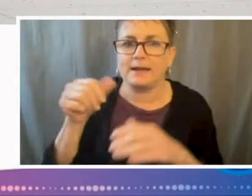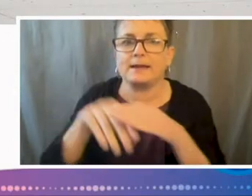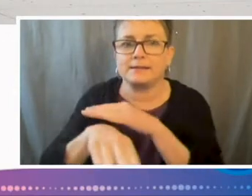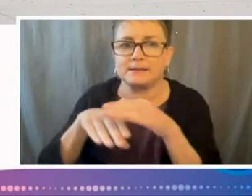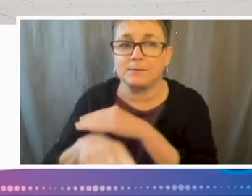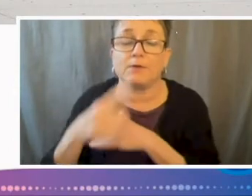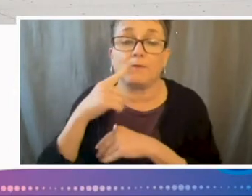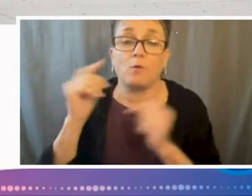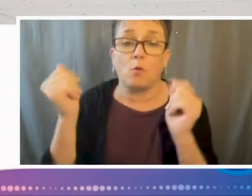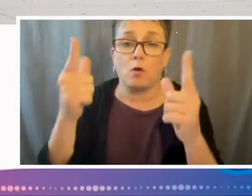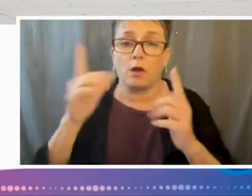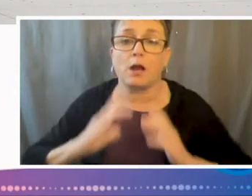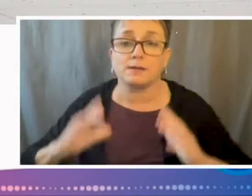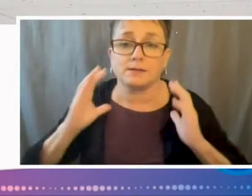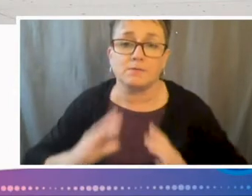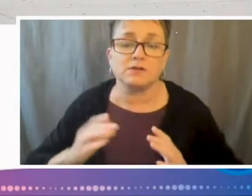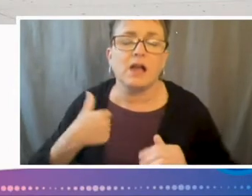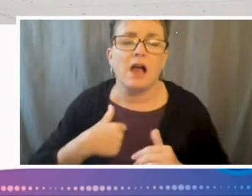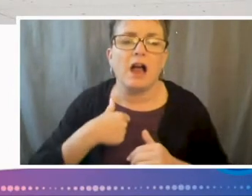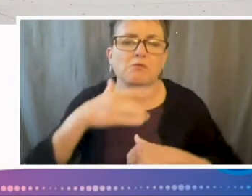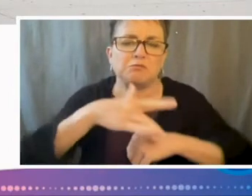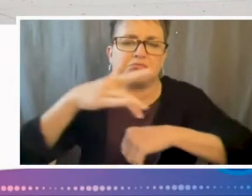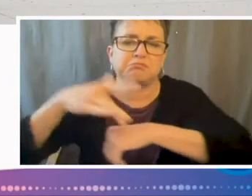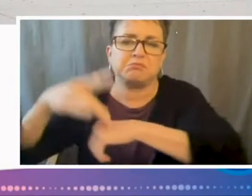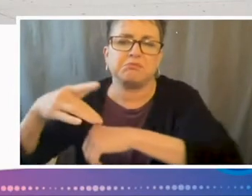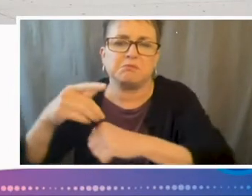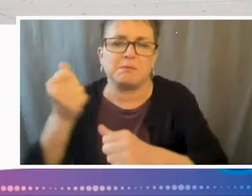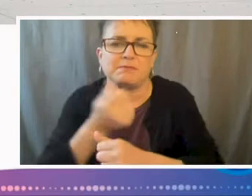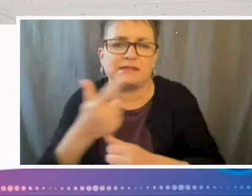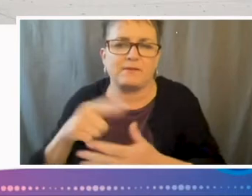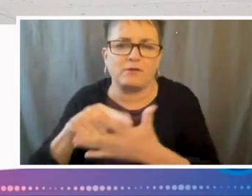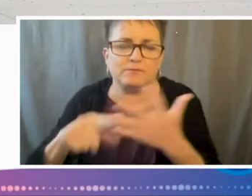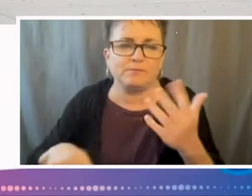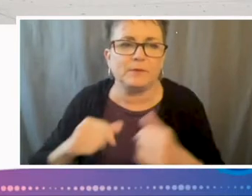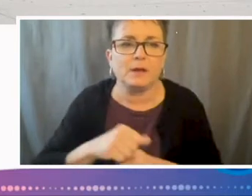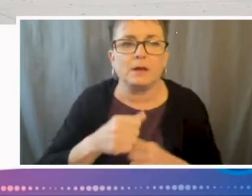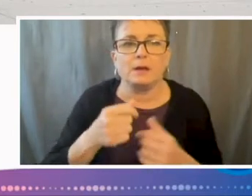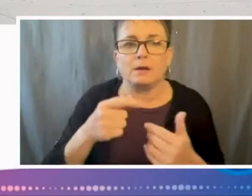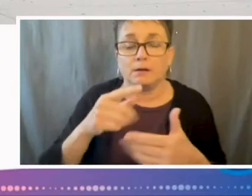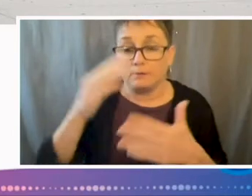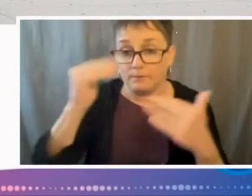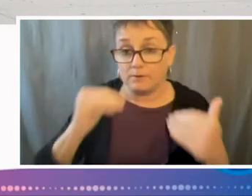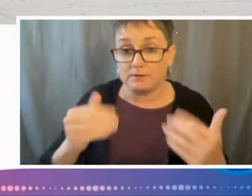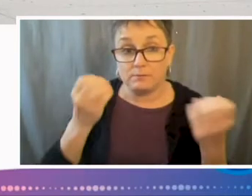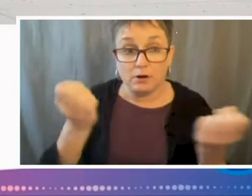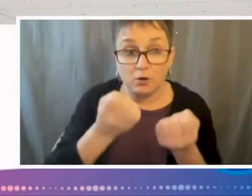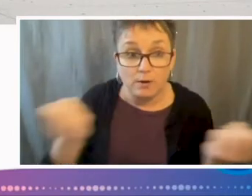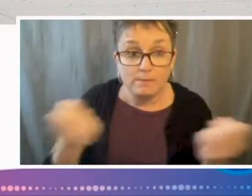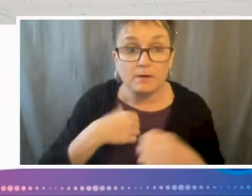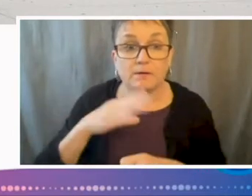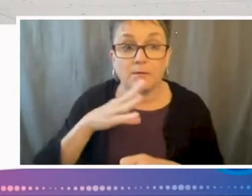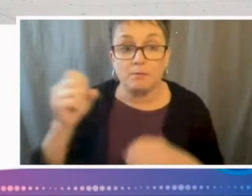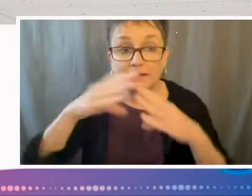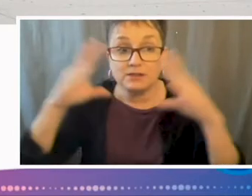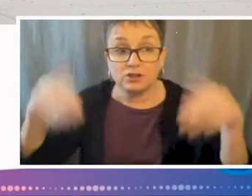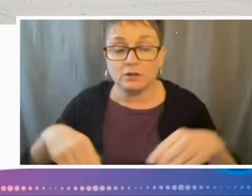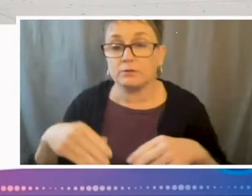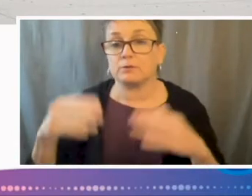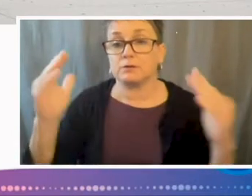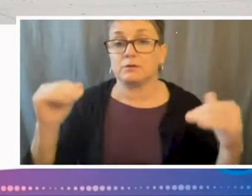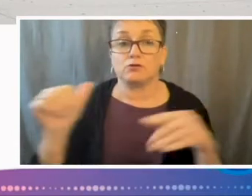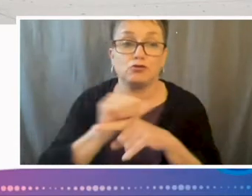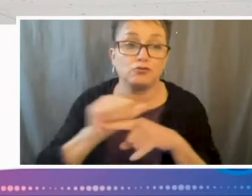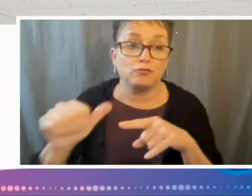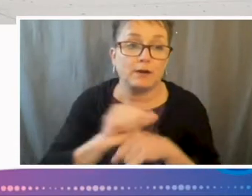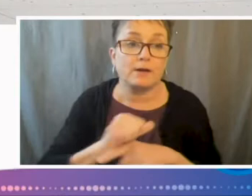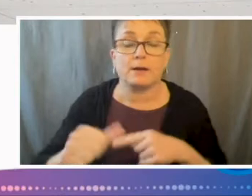going to briefly touch upon several of the areas, namely equipment, bus shelters, training, maintenance, and